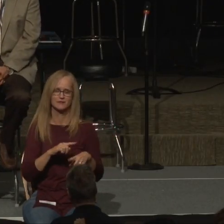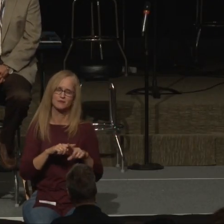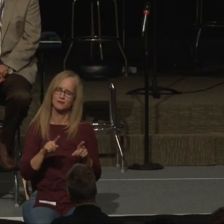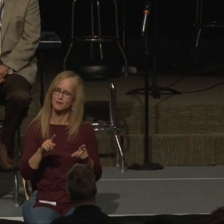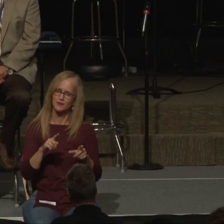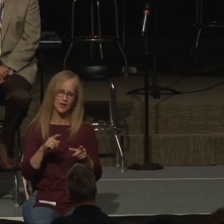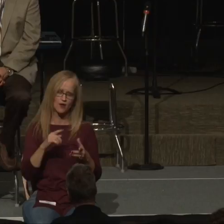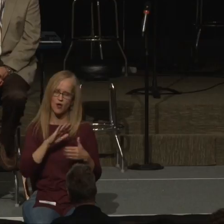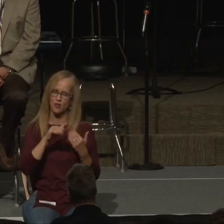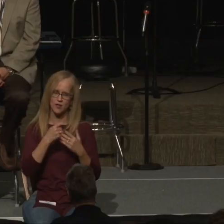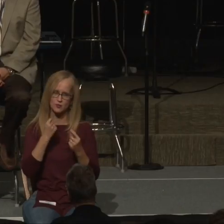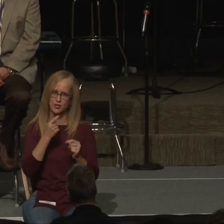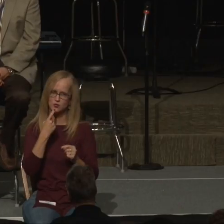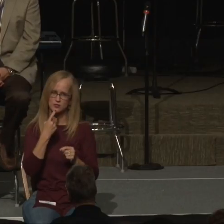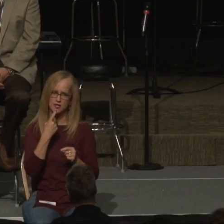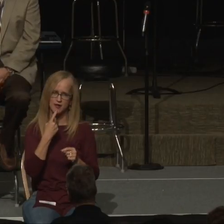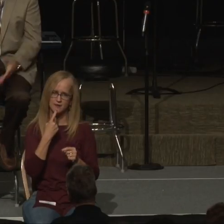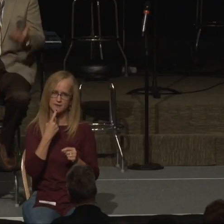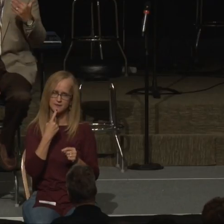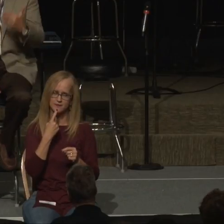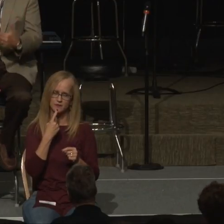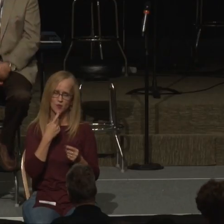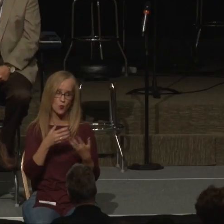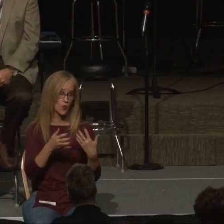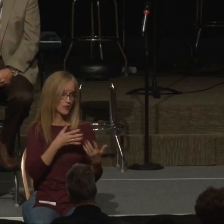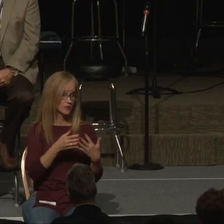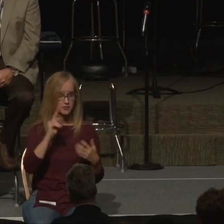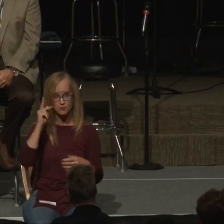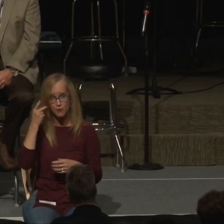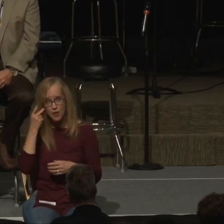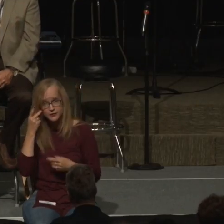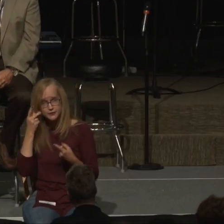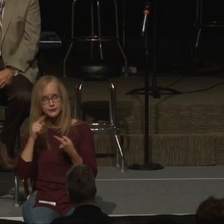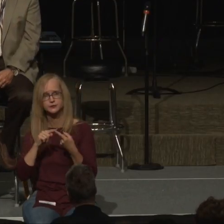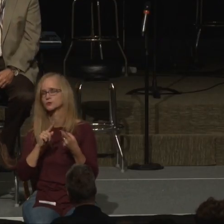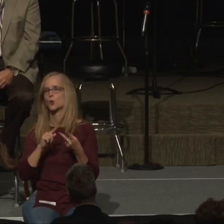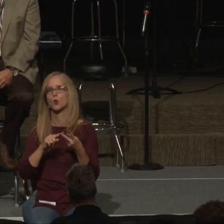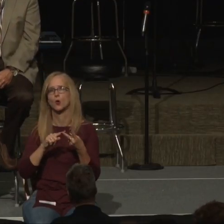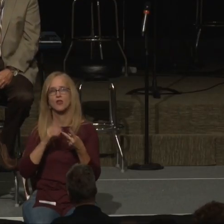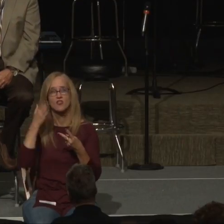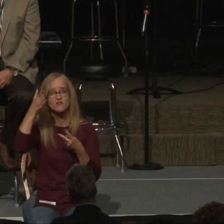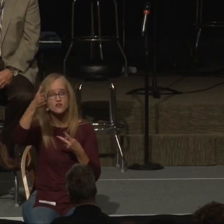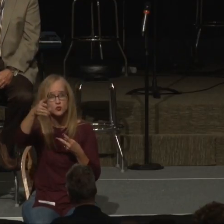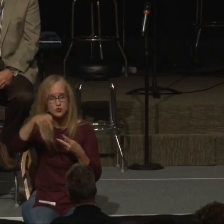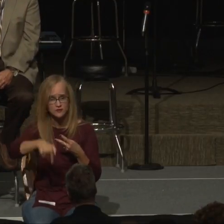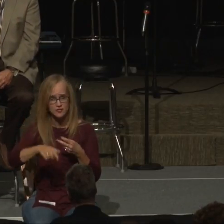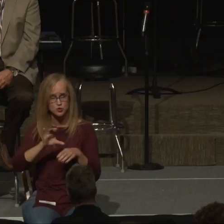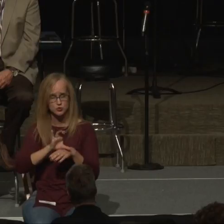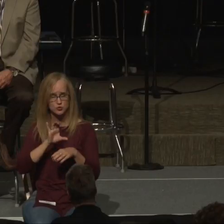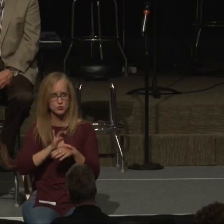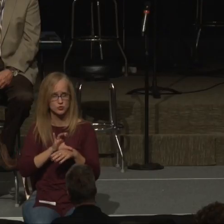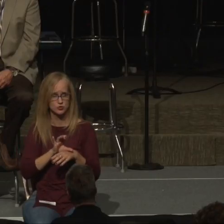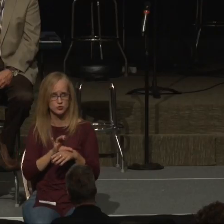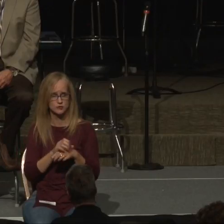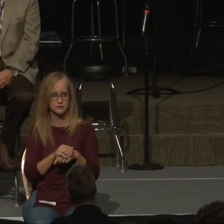all I'm trying to say is this. Whether it's politics or whether it's the future of this church